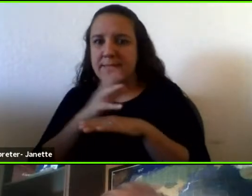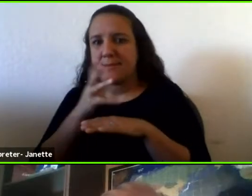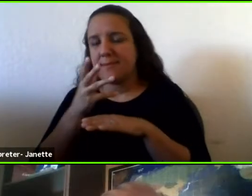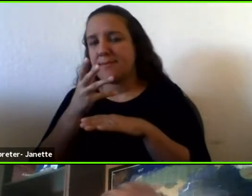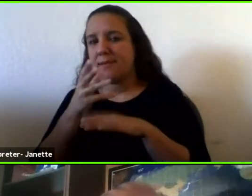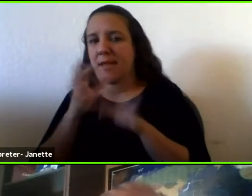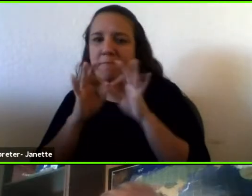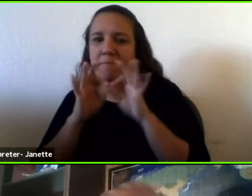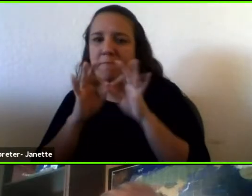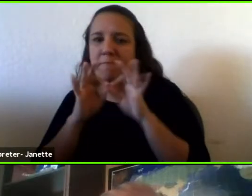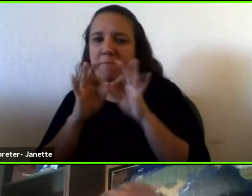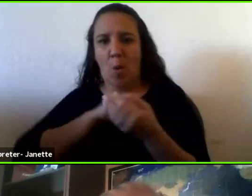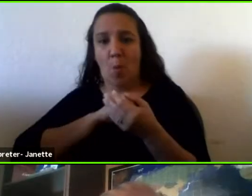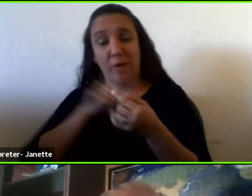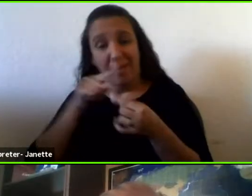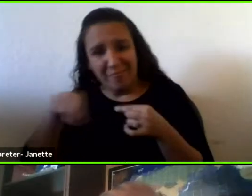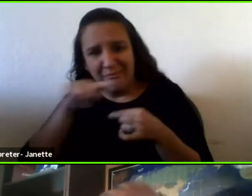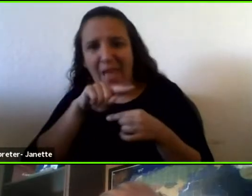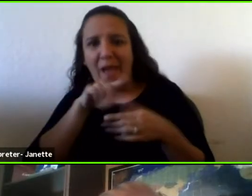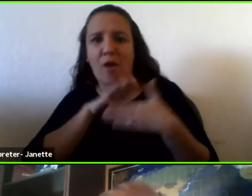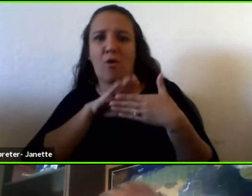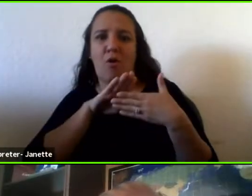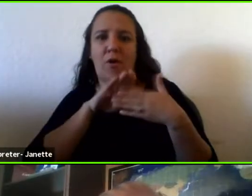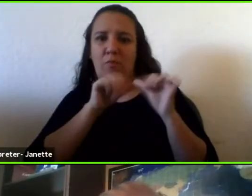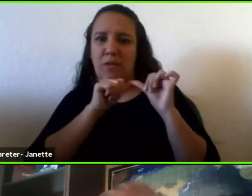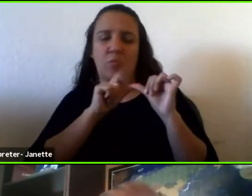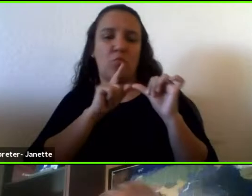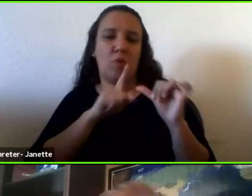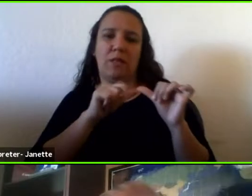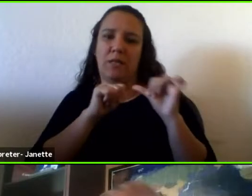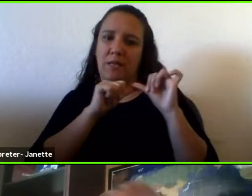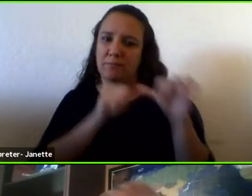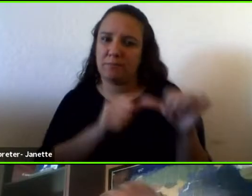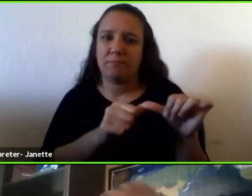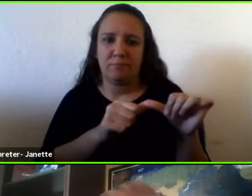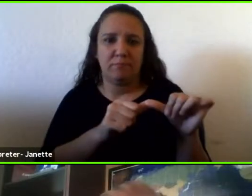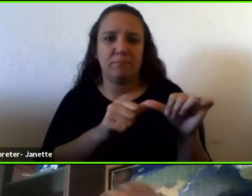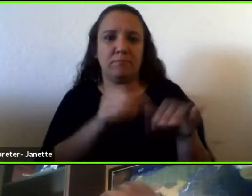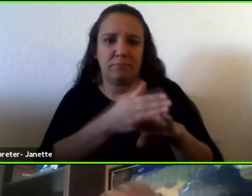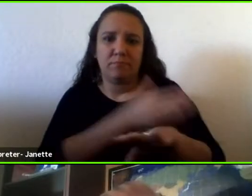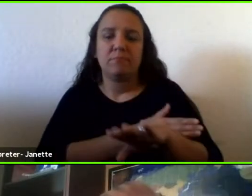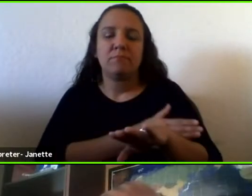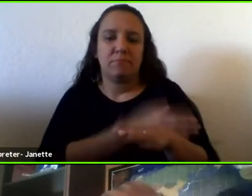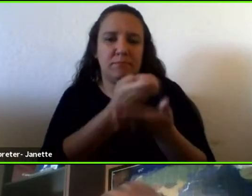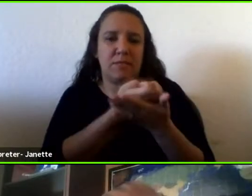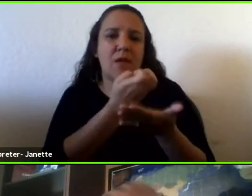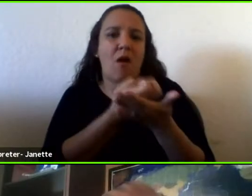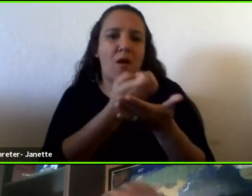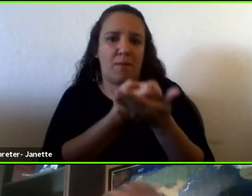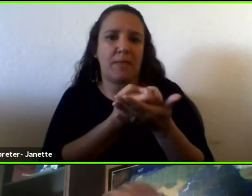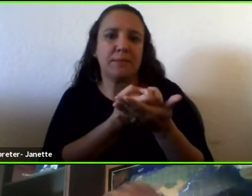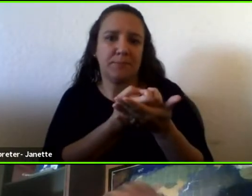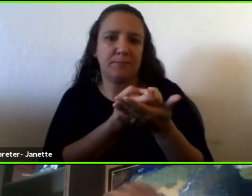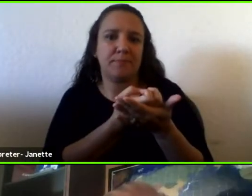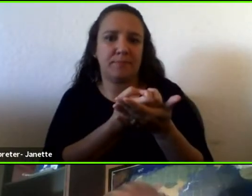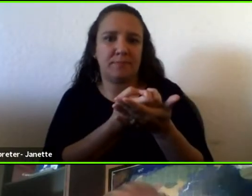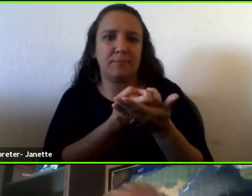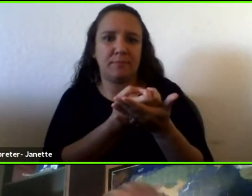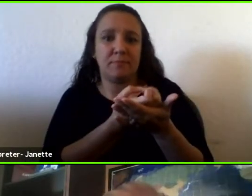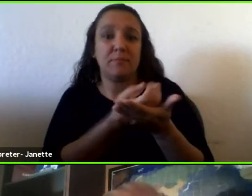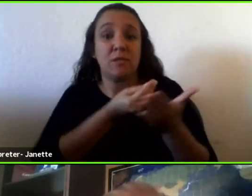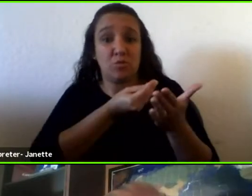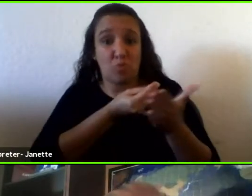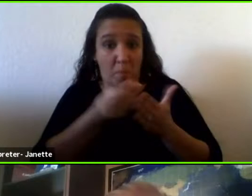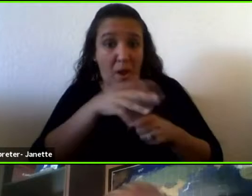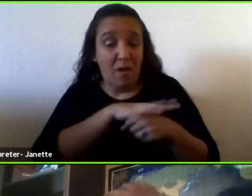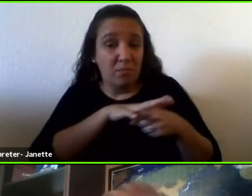actually saturating the economy. So buying local is going to further enhance your community and strengthen the community as a whole.